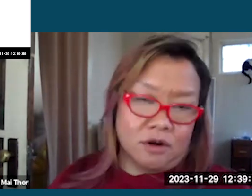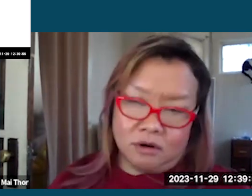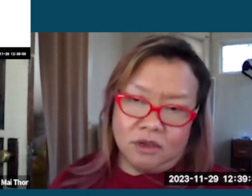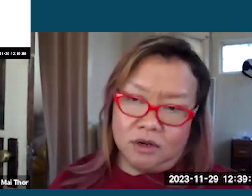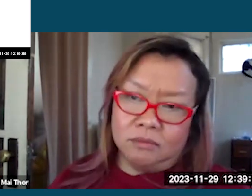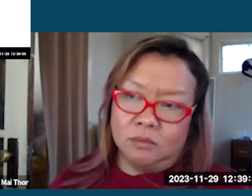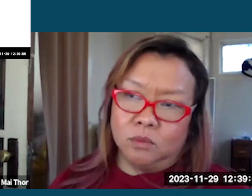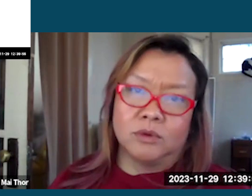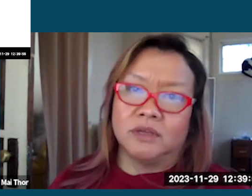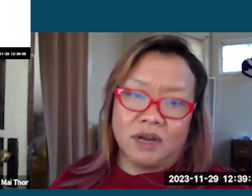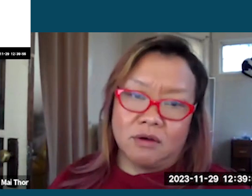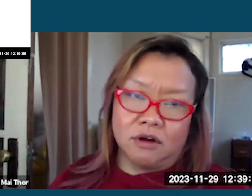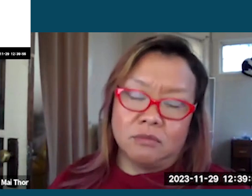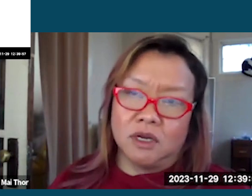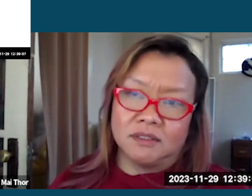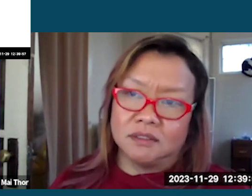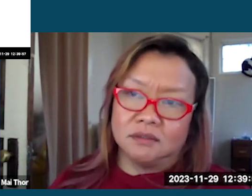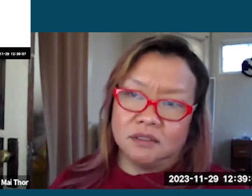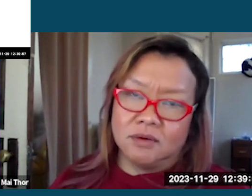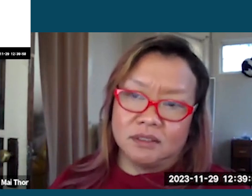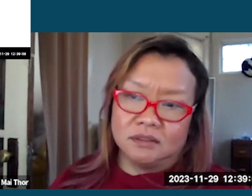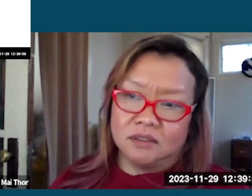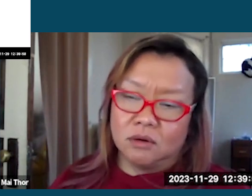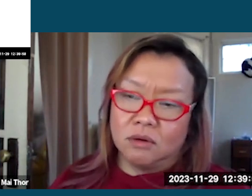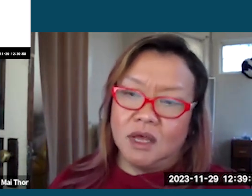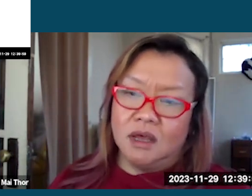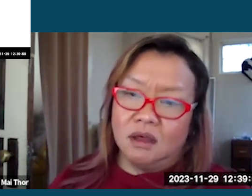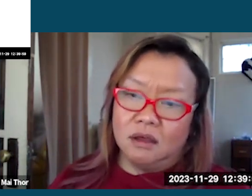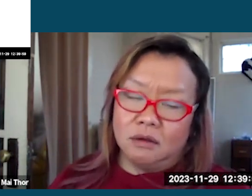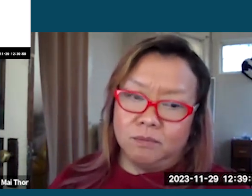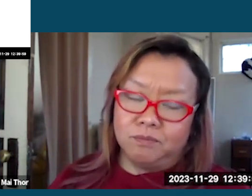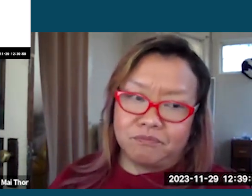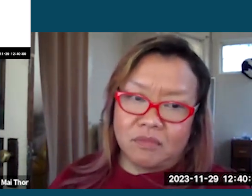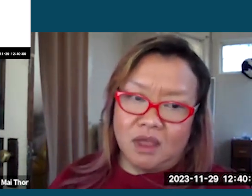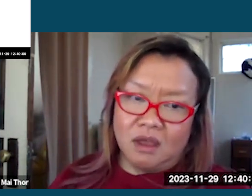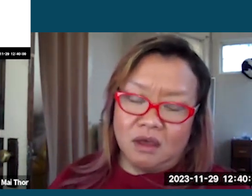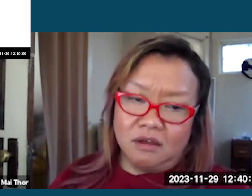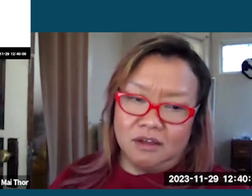where where we're living now in our communities in the US. And so